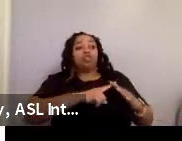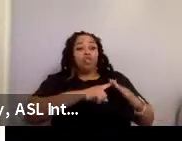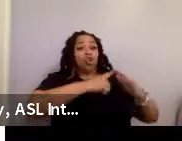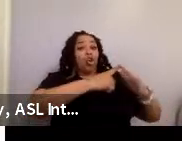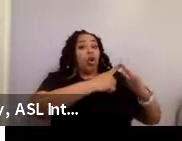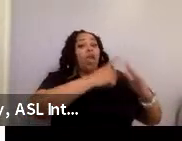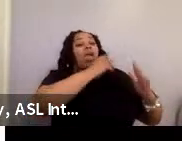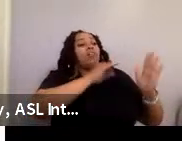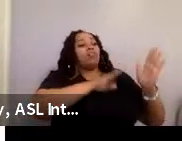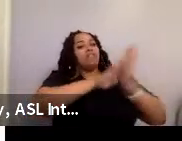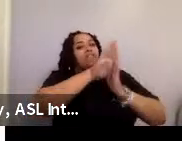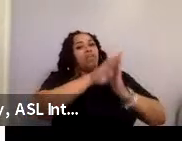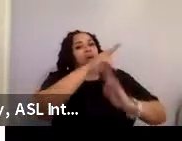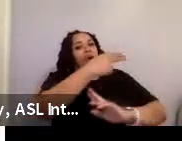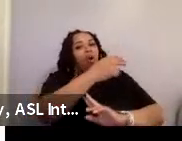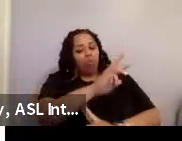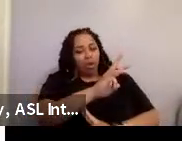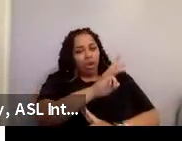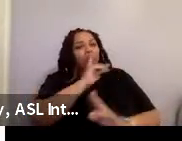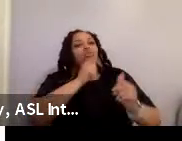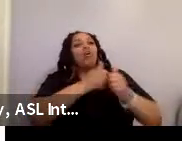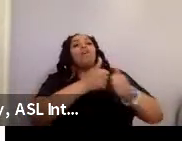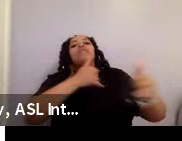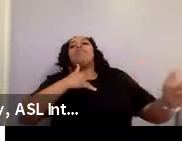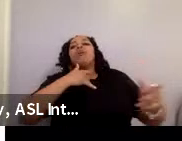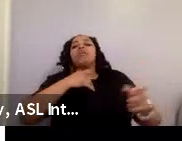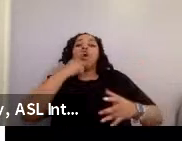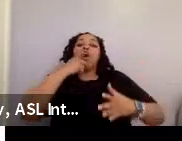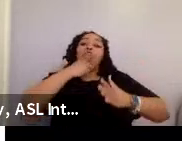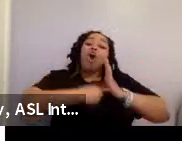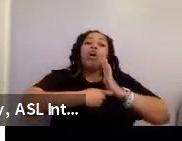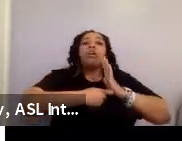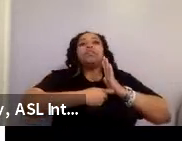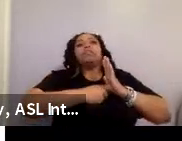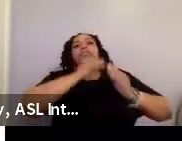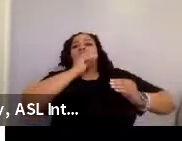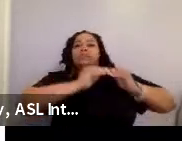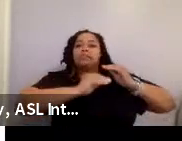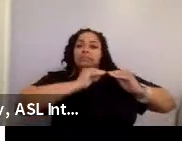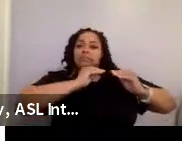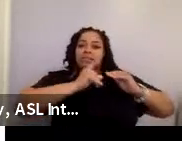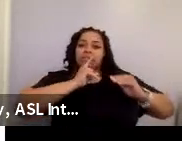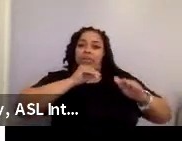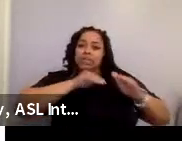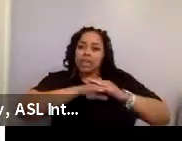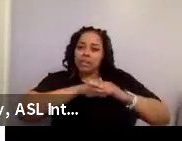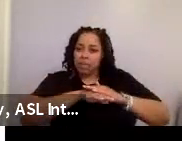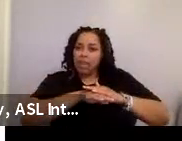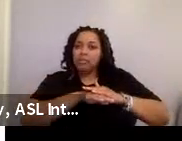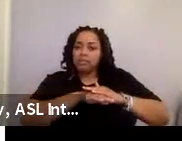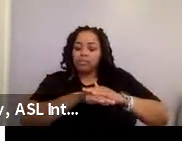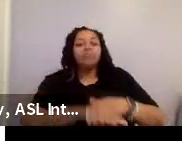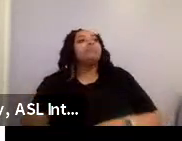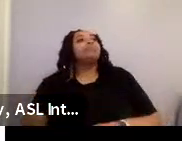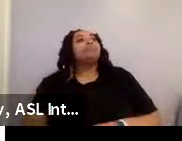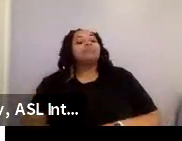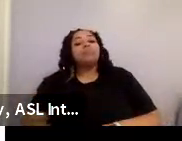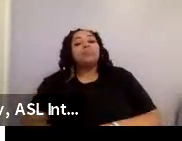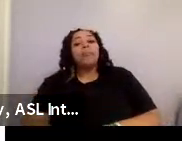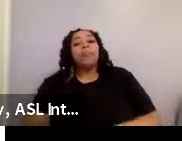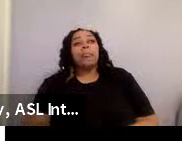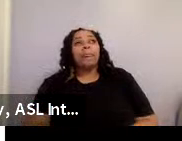development of hardware to avoid costly remediations for inaccessibility. Next slide.